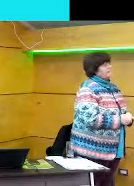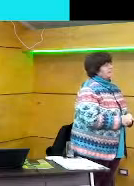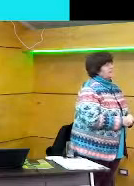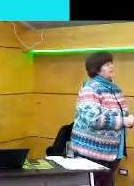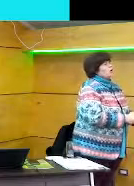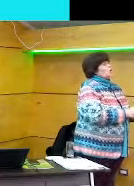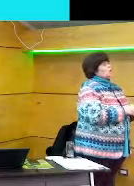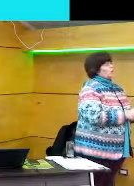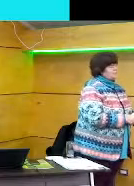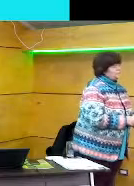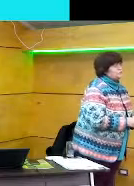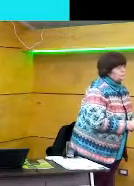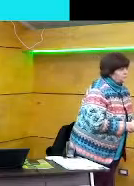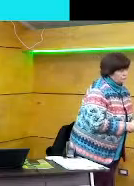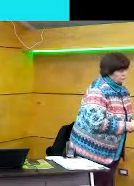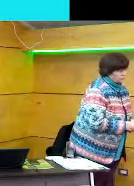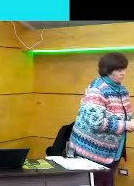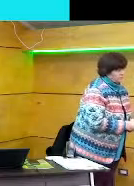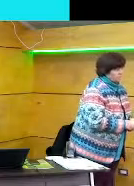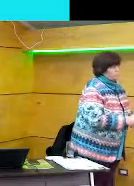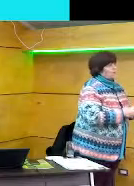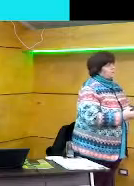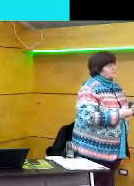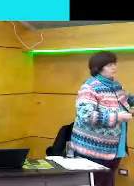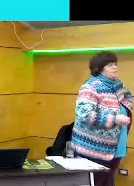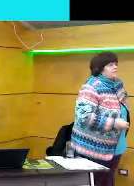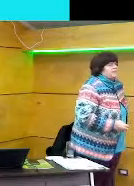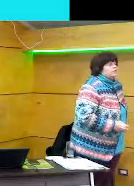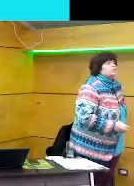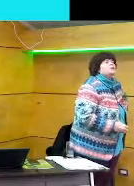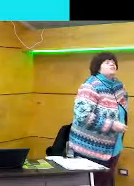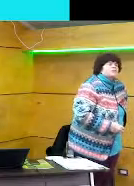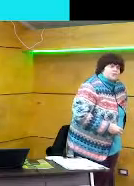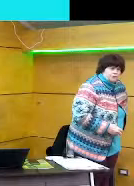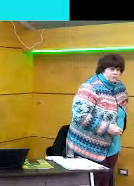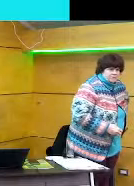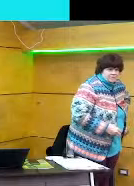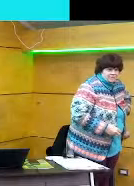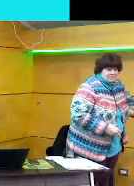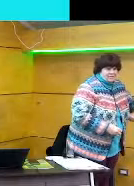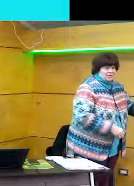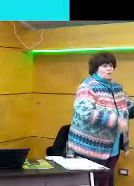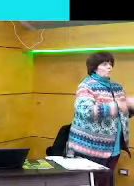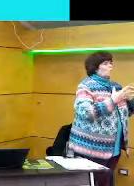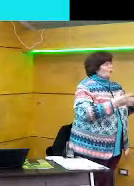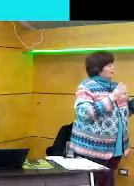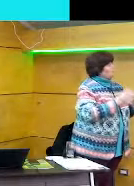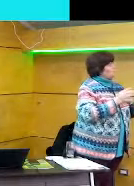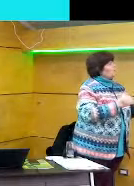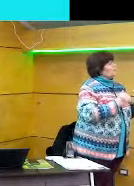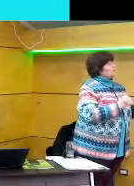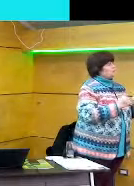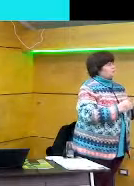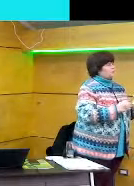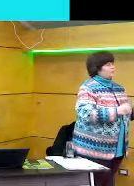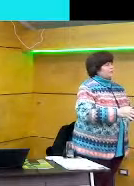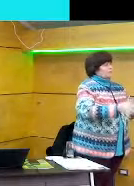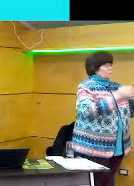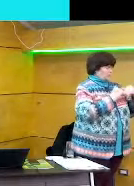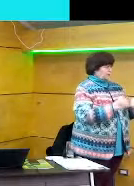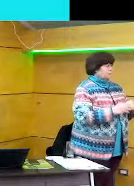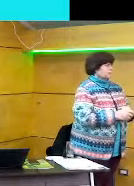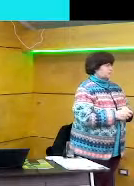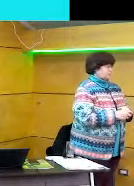and say, what do you do for public speaking with your students? What are you already